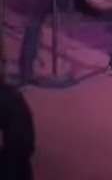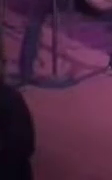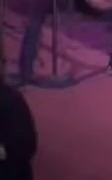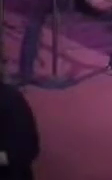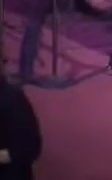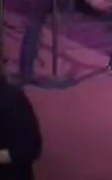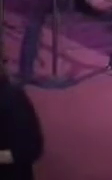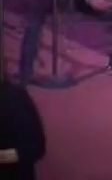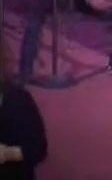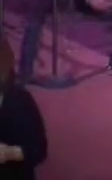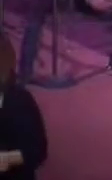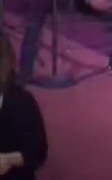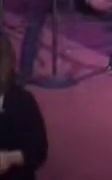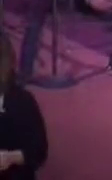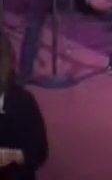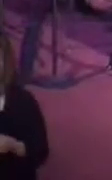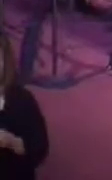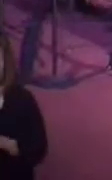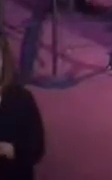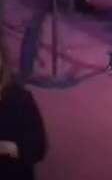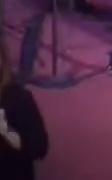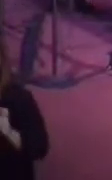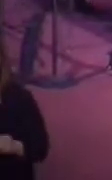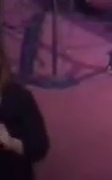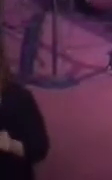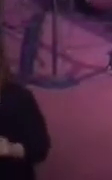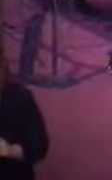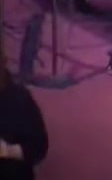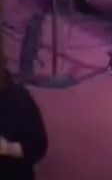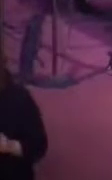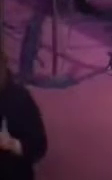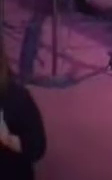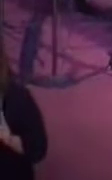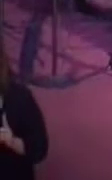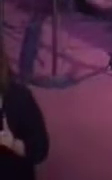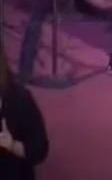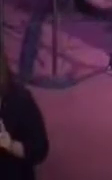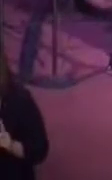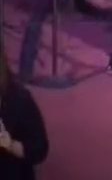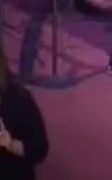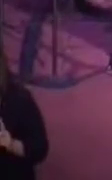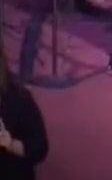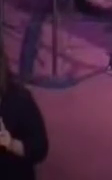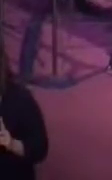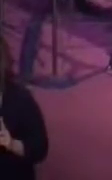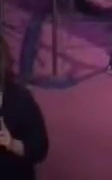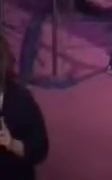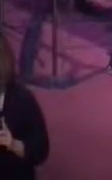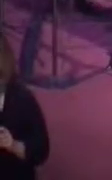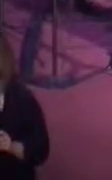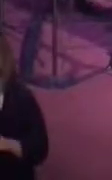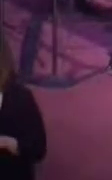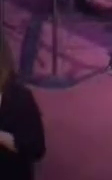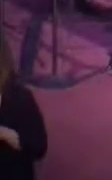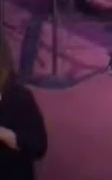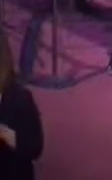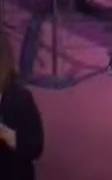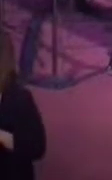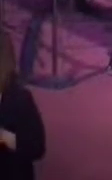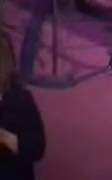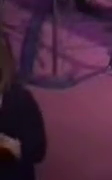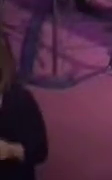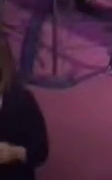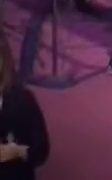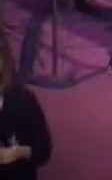and spiritual gifts that God has given him. And so Daniel knows, God, you are ultimately in control. If